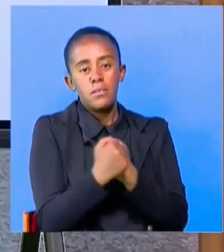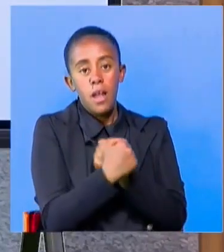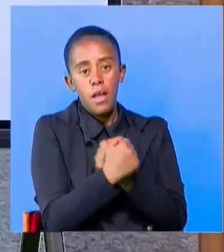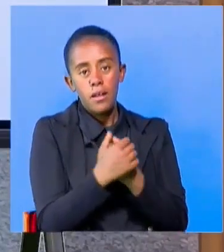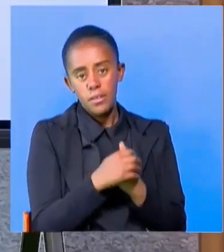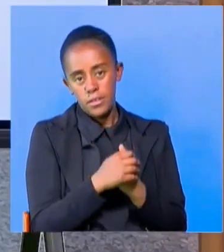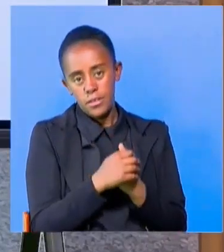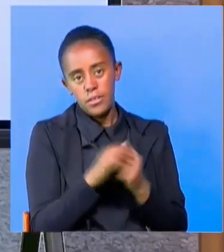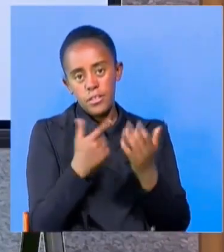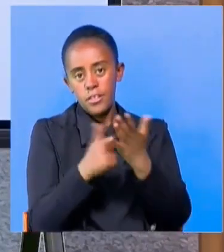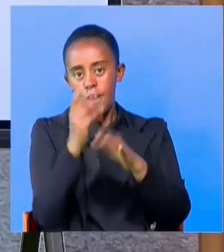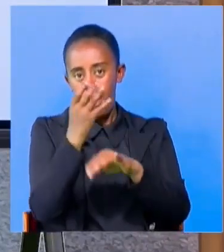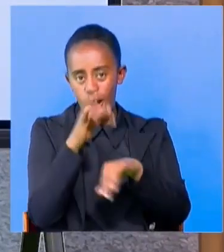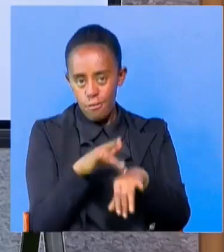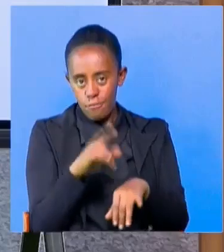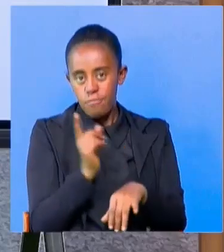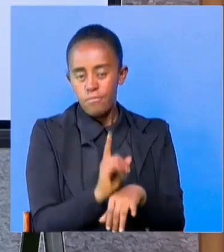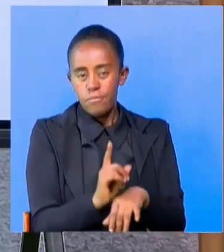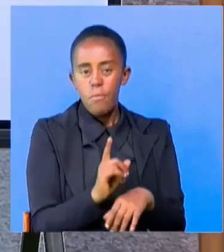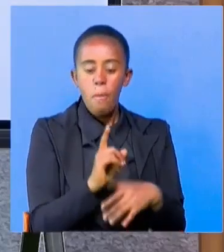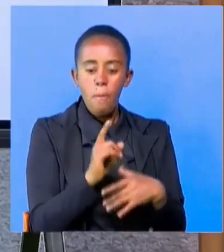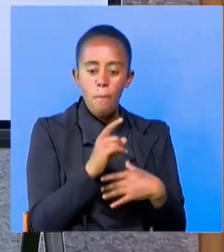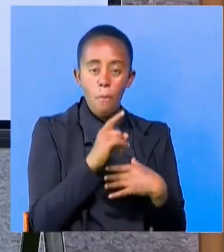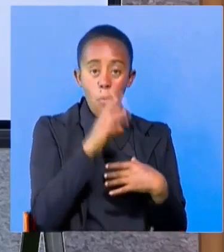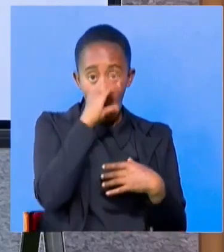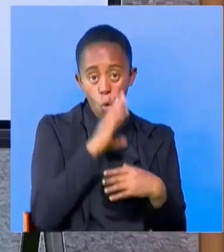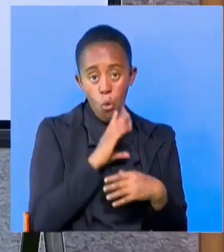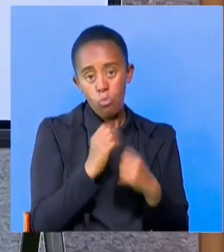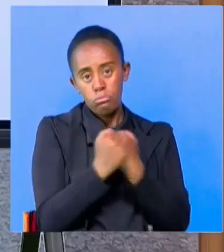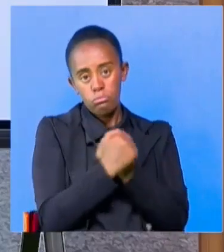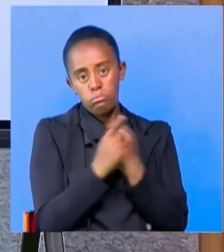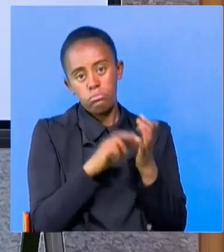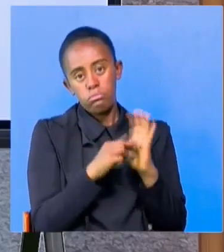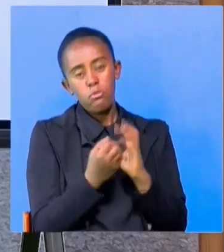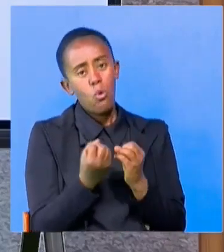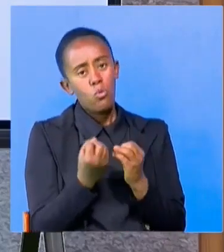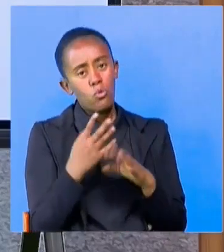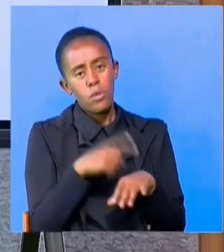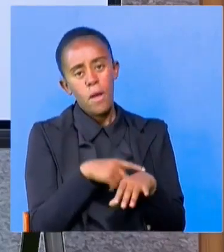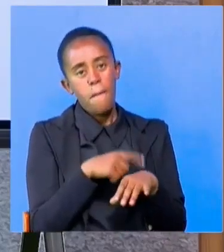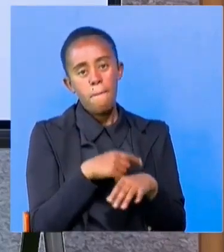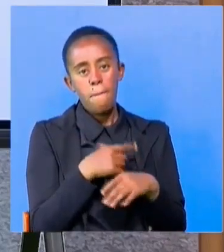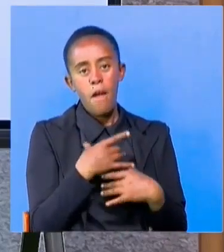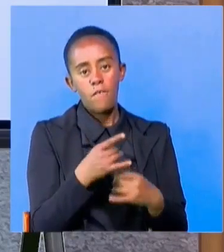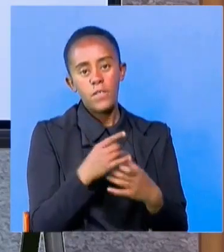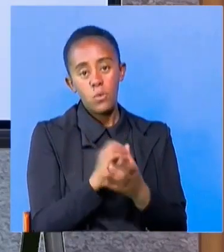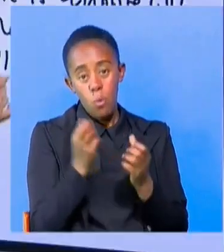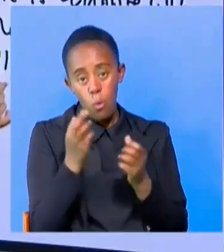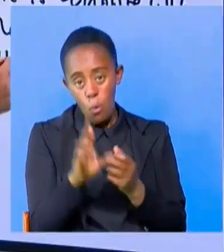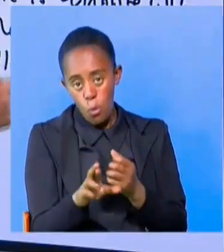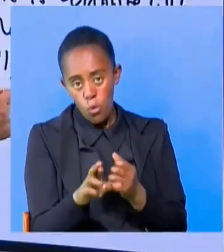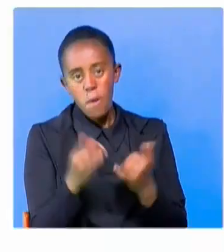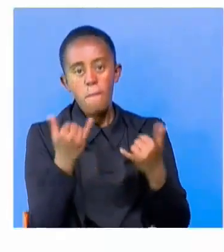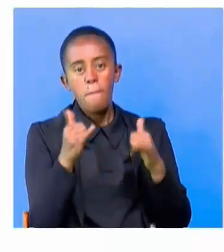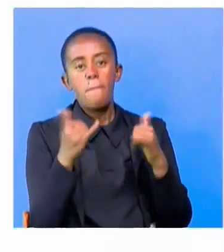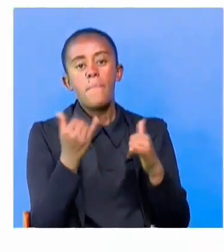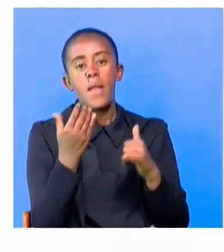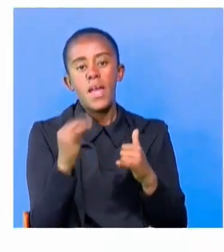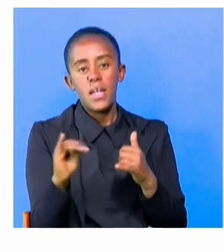This is a kind of play that the boy loves or most of the boys loves. Or playing